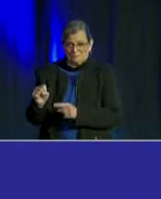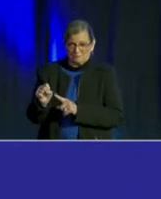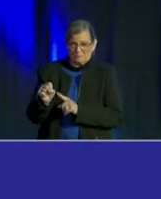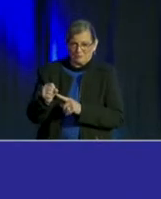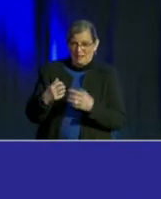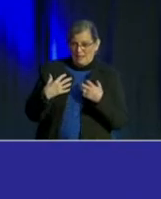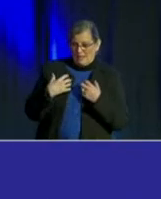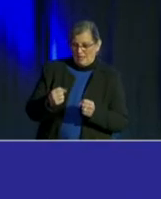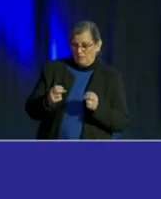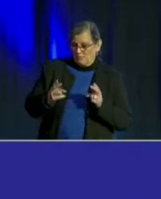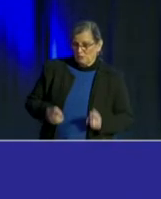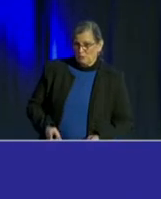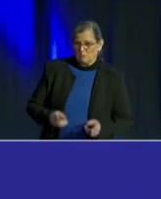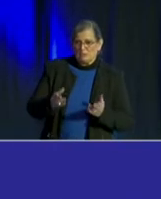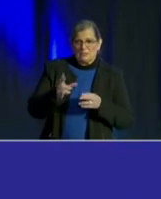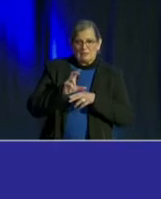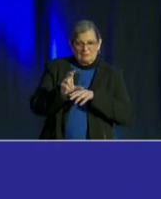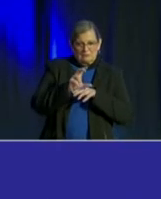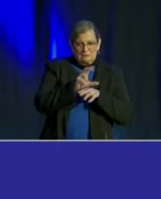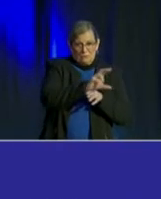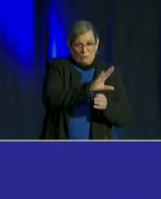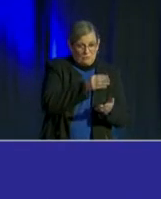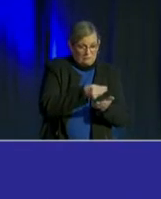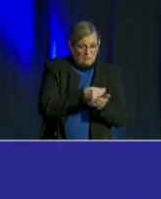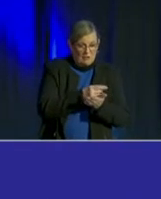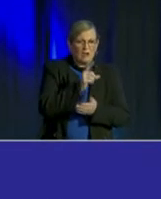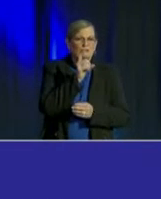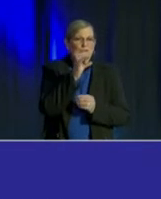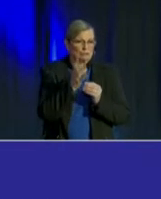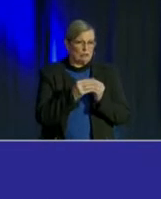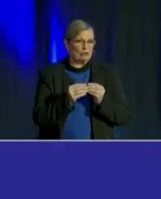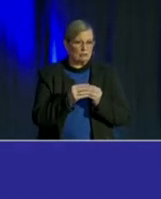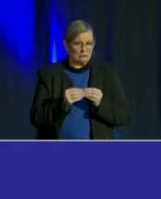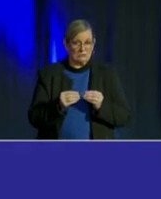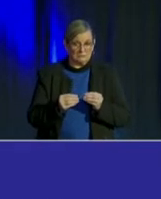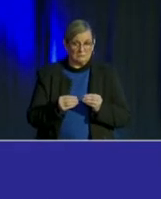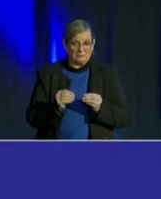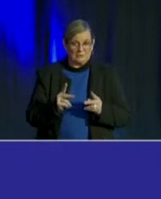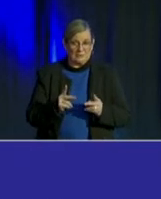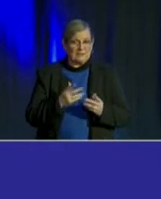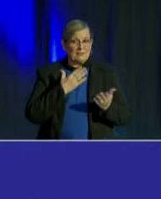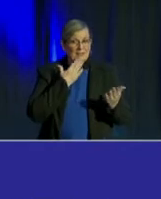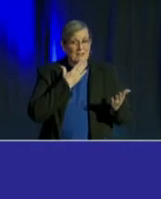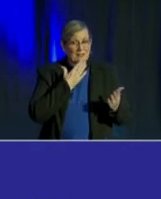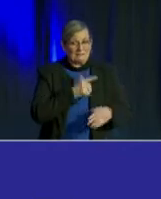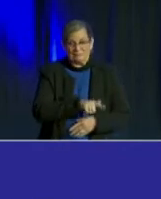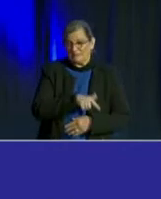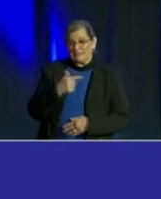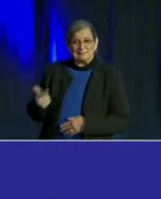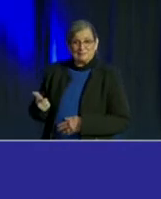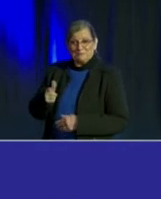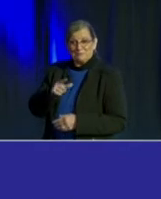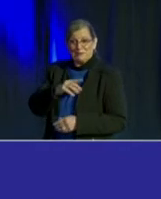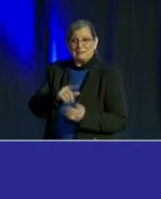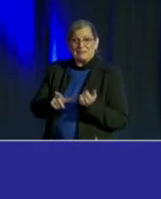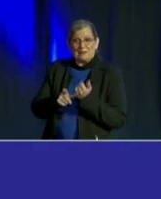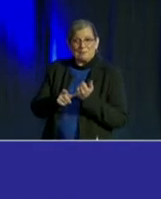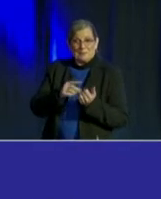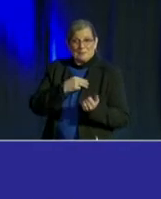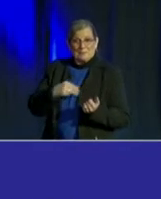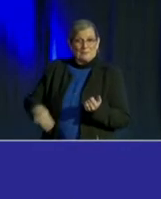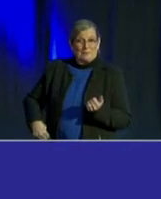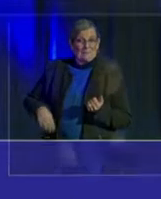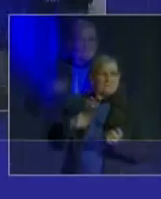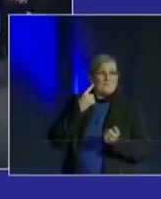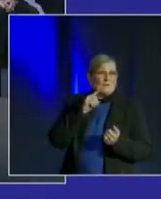your $100. Thank you. Thank you, Deputy Mayor. We are going to go next to Deputy Mayor for Public Safety and Justice, Chris